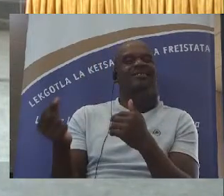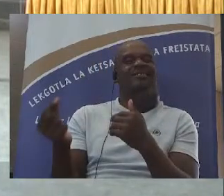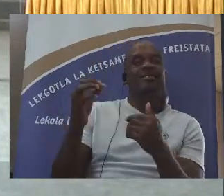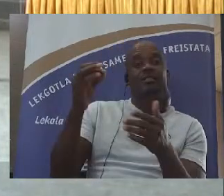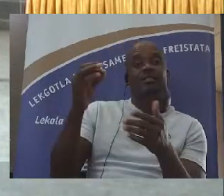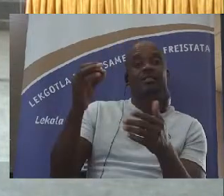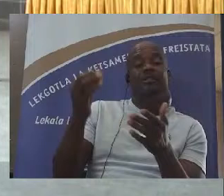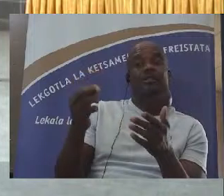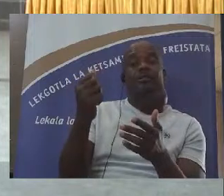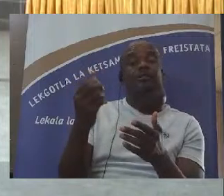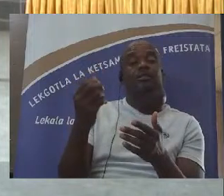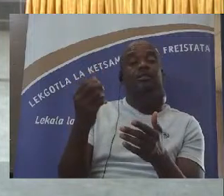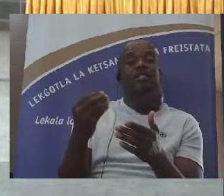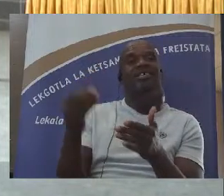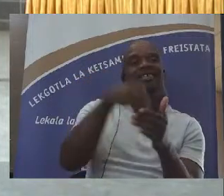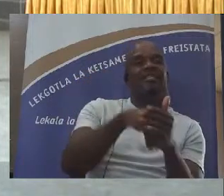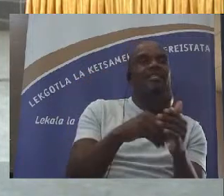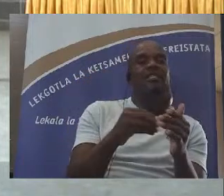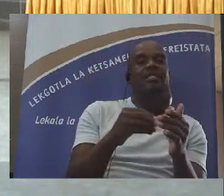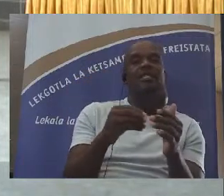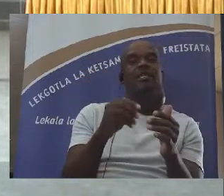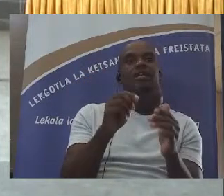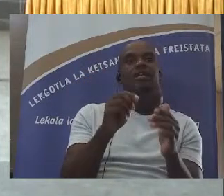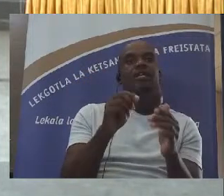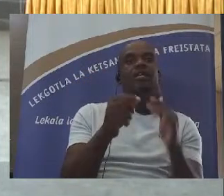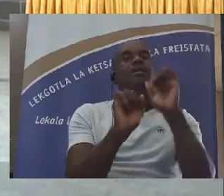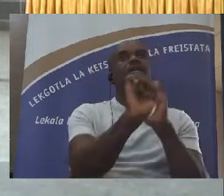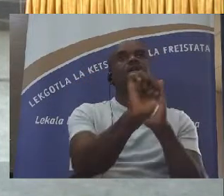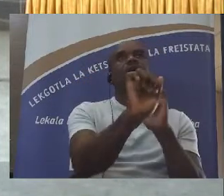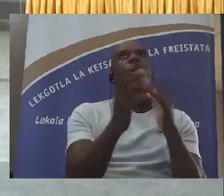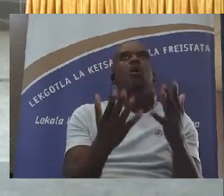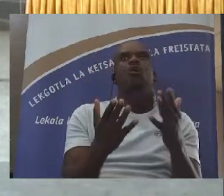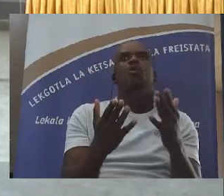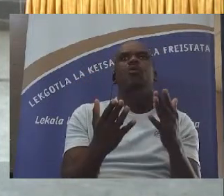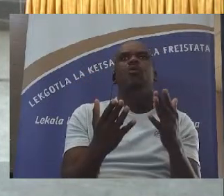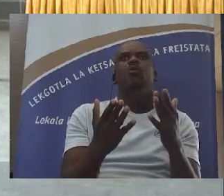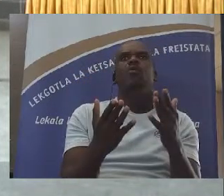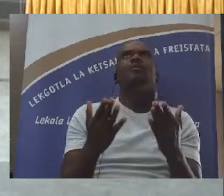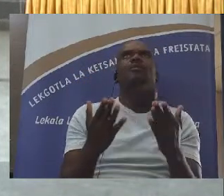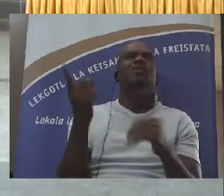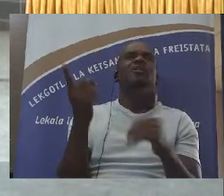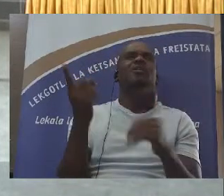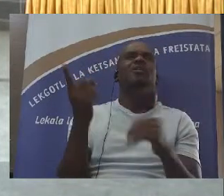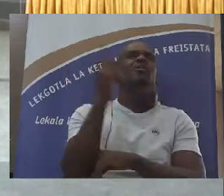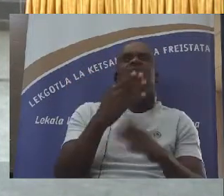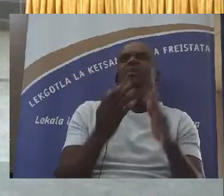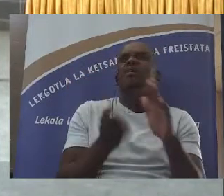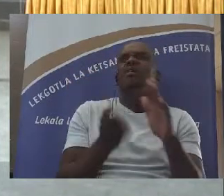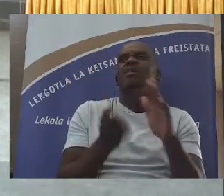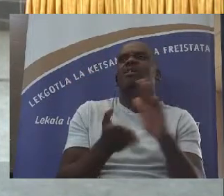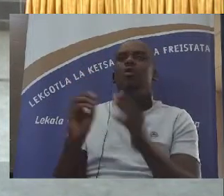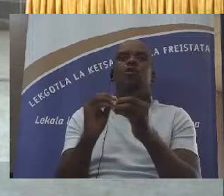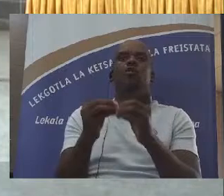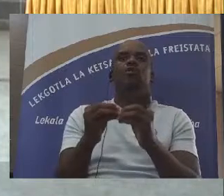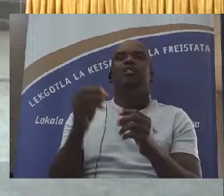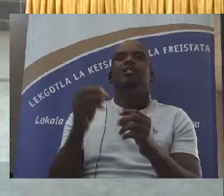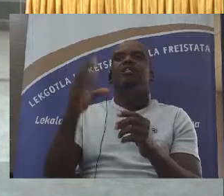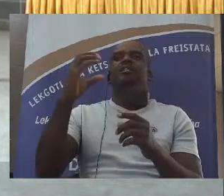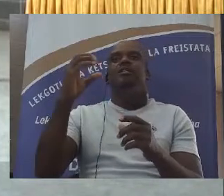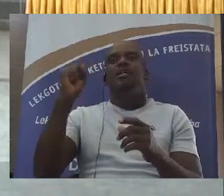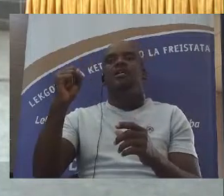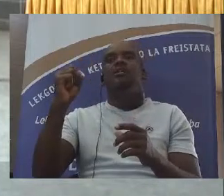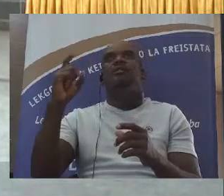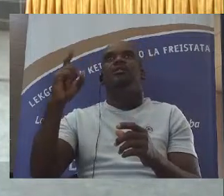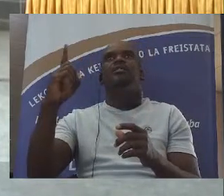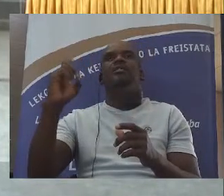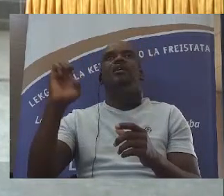mo gore ka tsatsi le lengwe o tla re ha o re wa go lokisa a CSD ya gago gore o upgrade ga